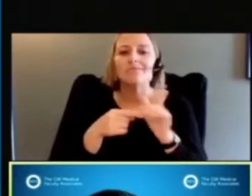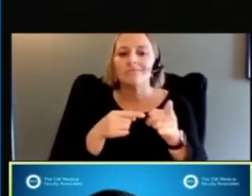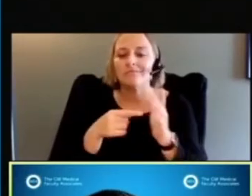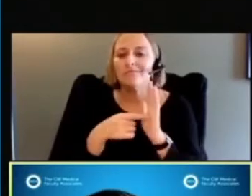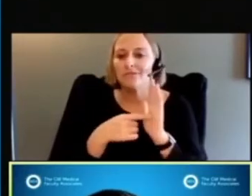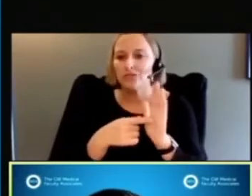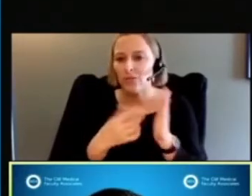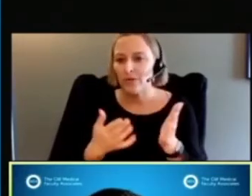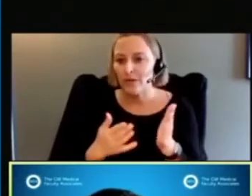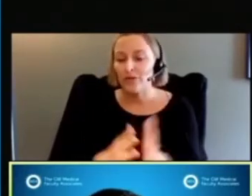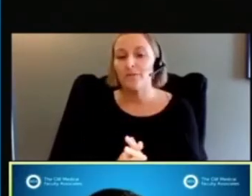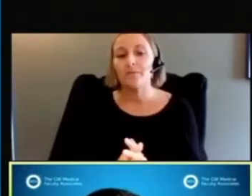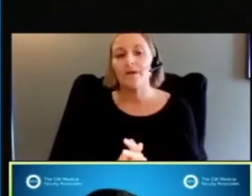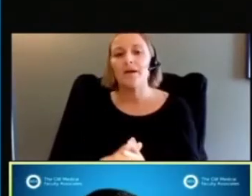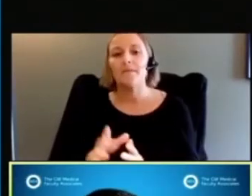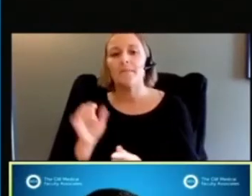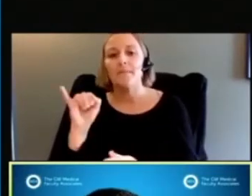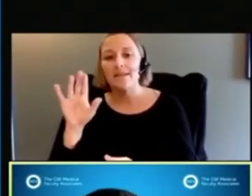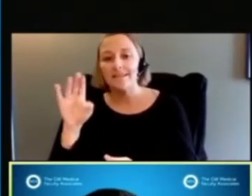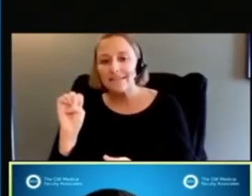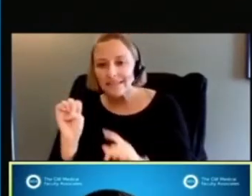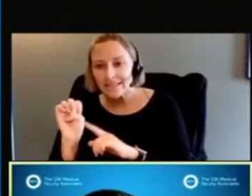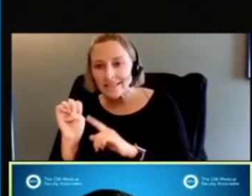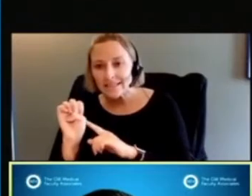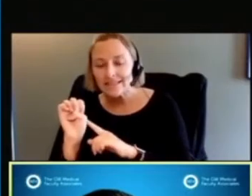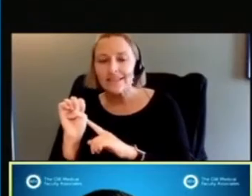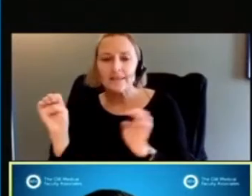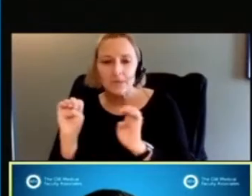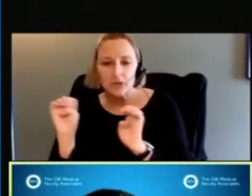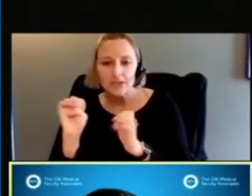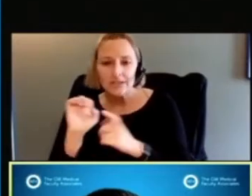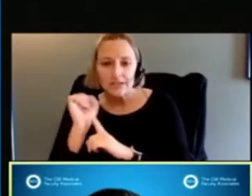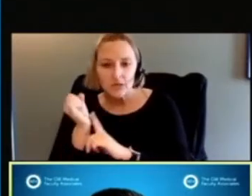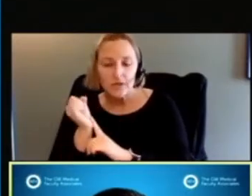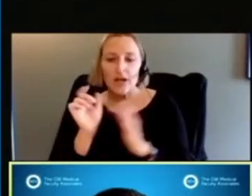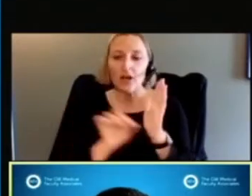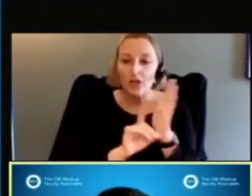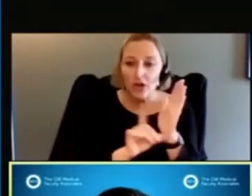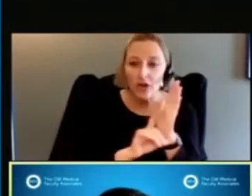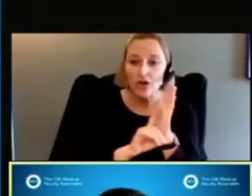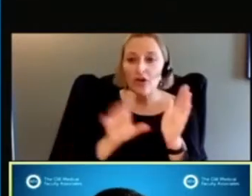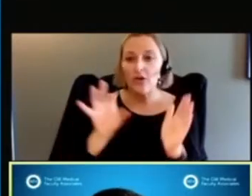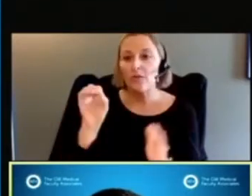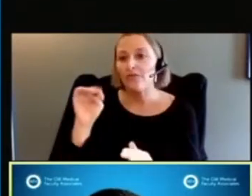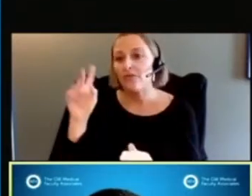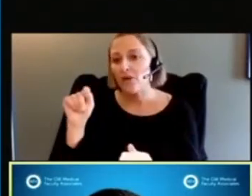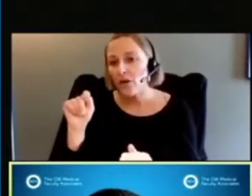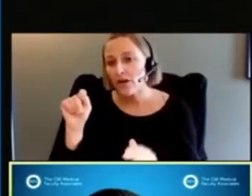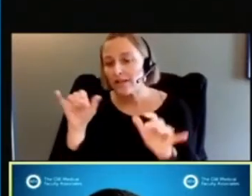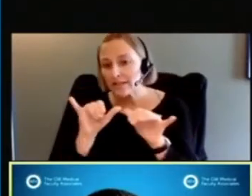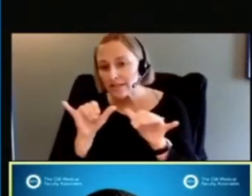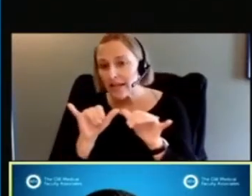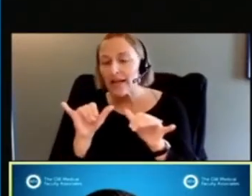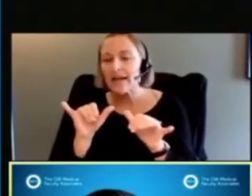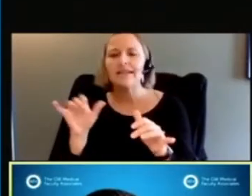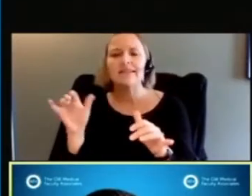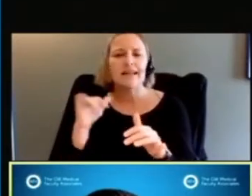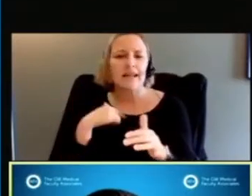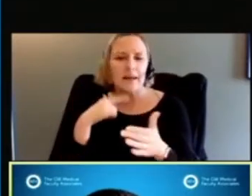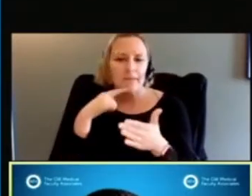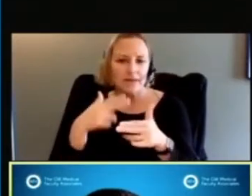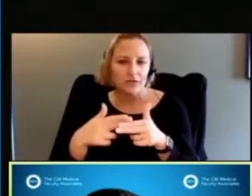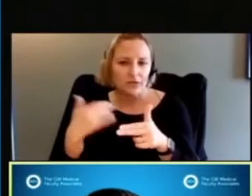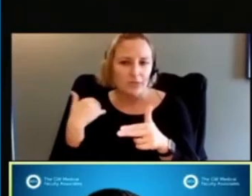of emergency and alarms, font size, and the patient portal, and as I mentioned before, meditation and